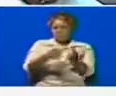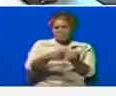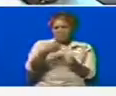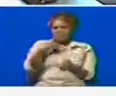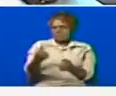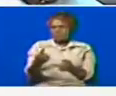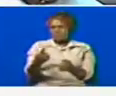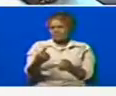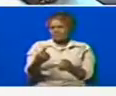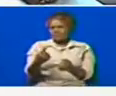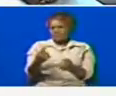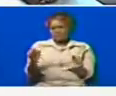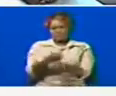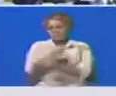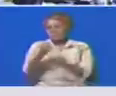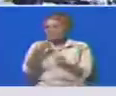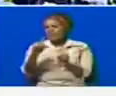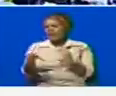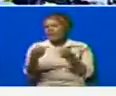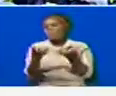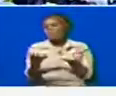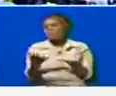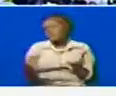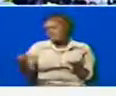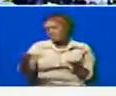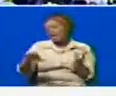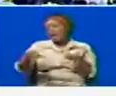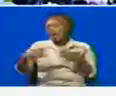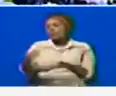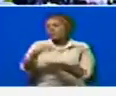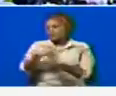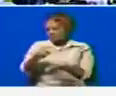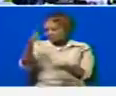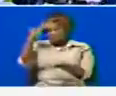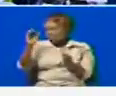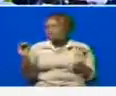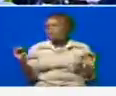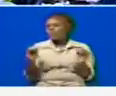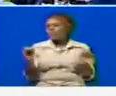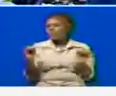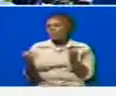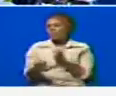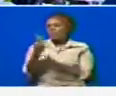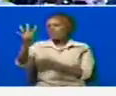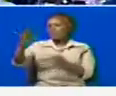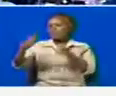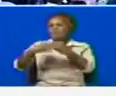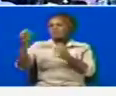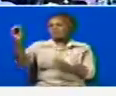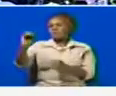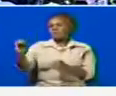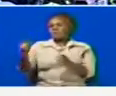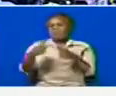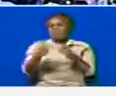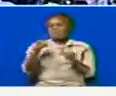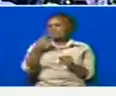and he says he couldn't say how many constituencies they were or how many polling stations they were that informed the 48%